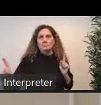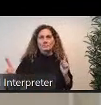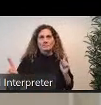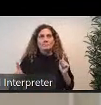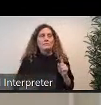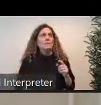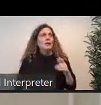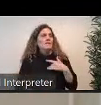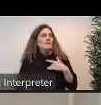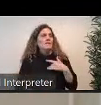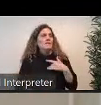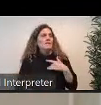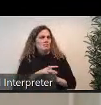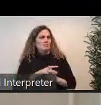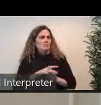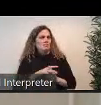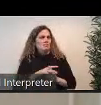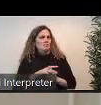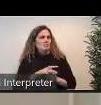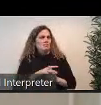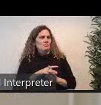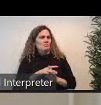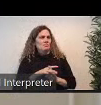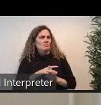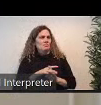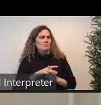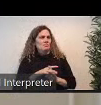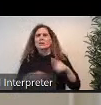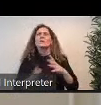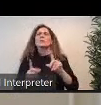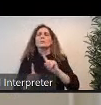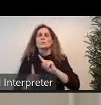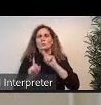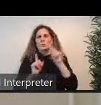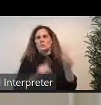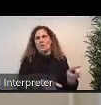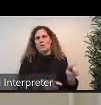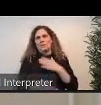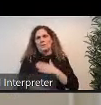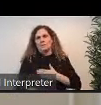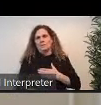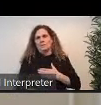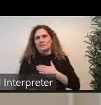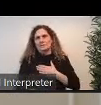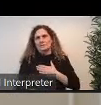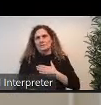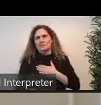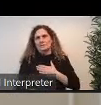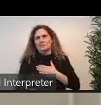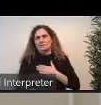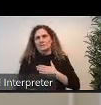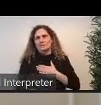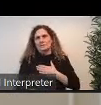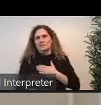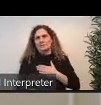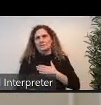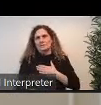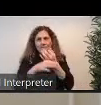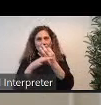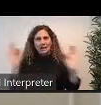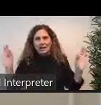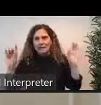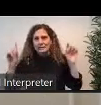COVID-19, please do not hesitate to seek out free community testing. That's why it's there. We want people to take advantage of